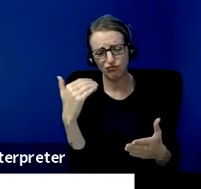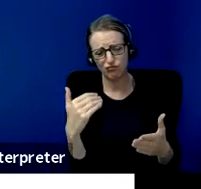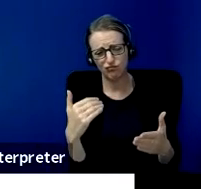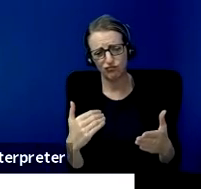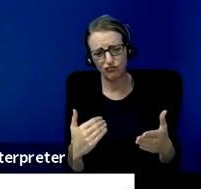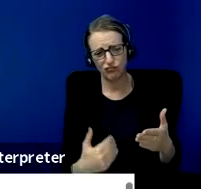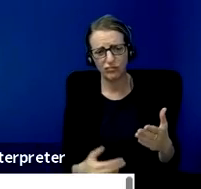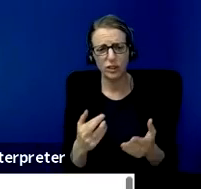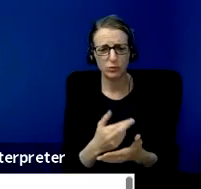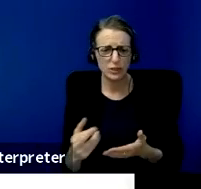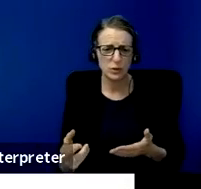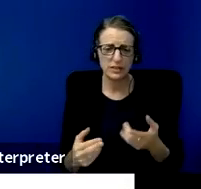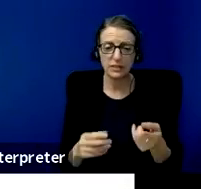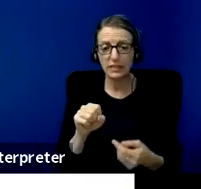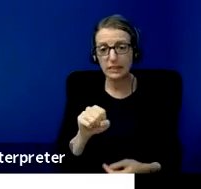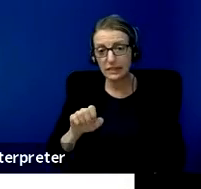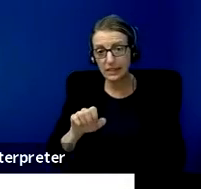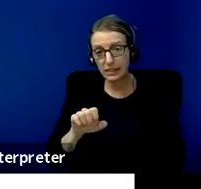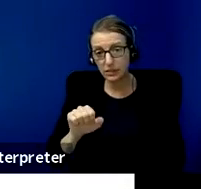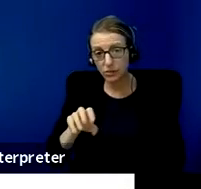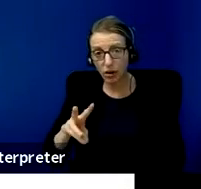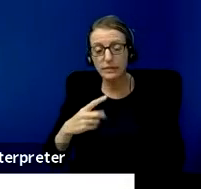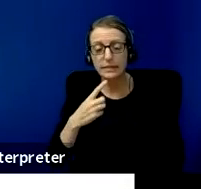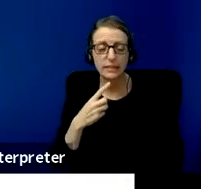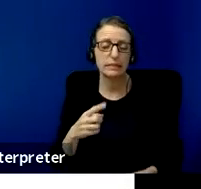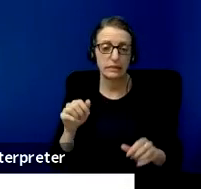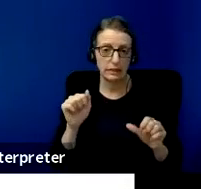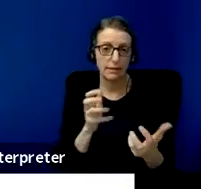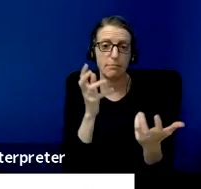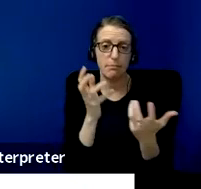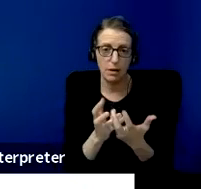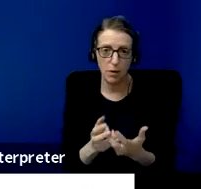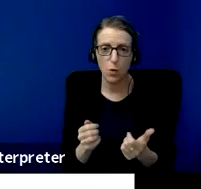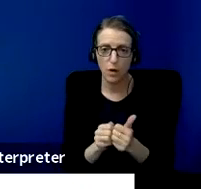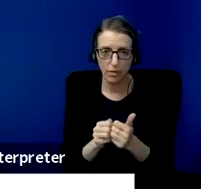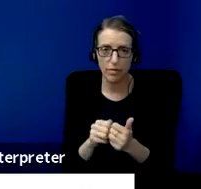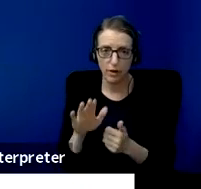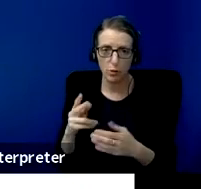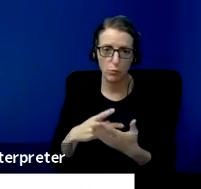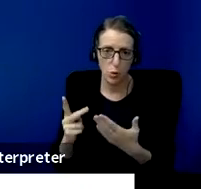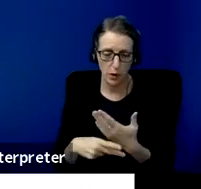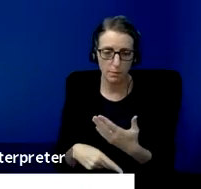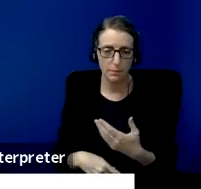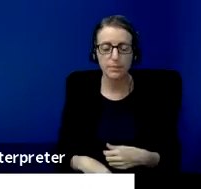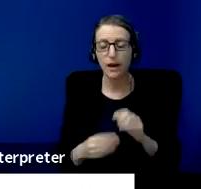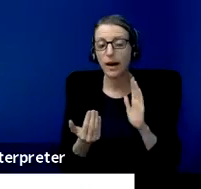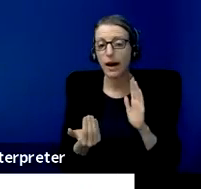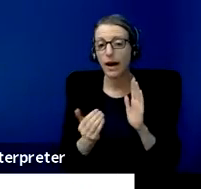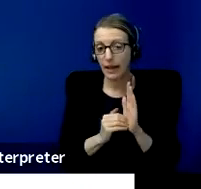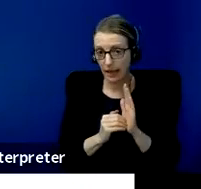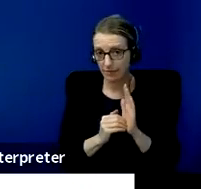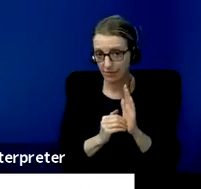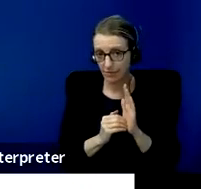that Seesaw says can be compatible with them. Now, once again, talk